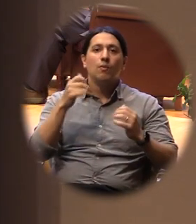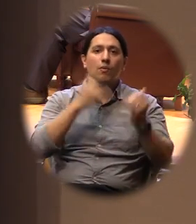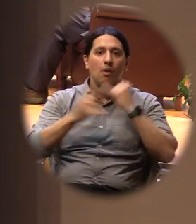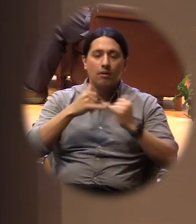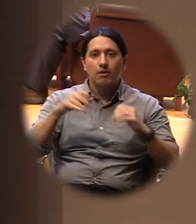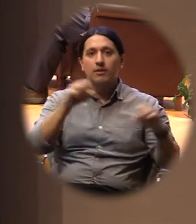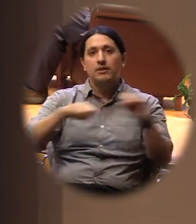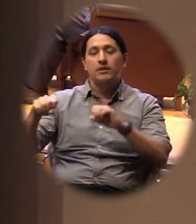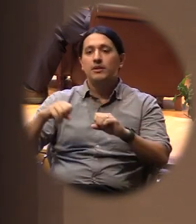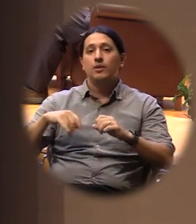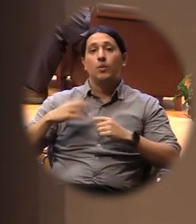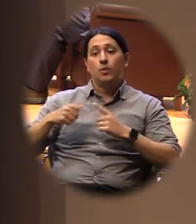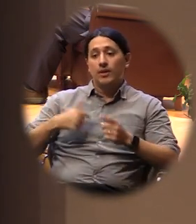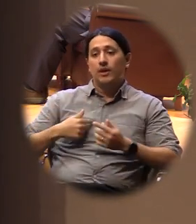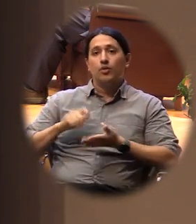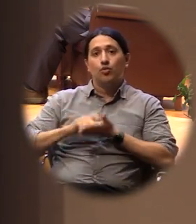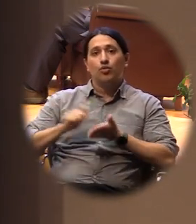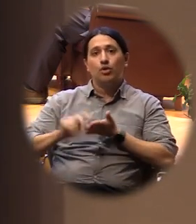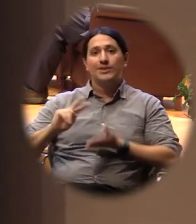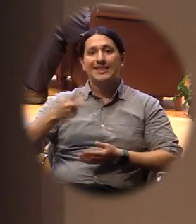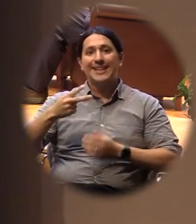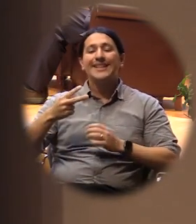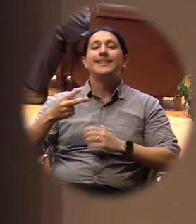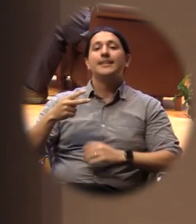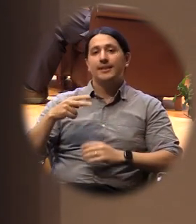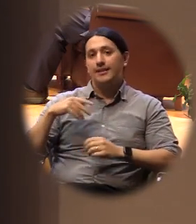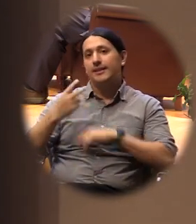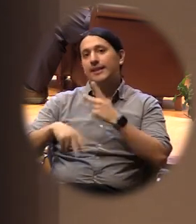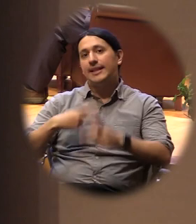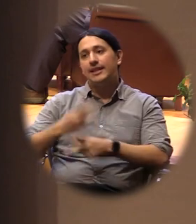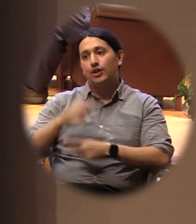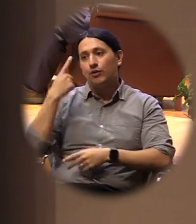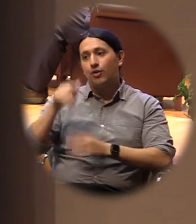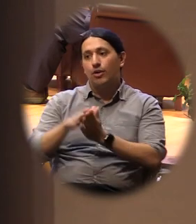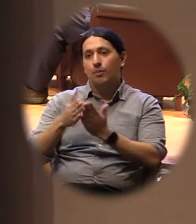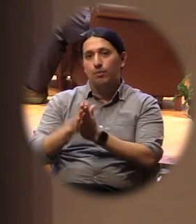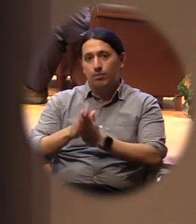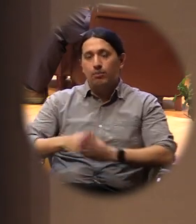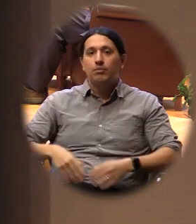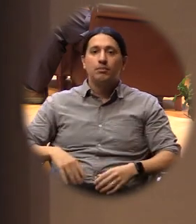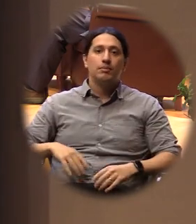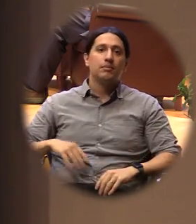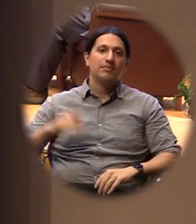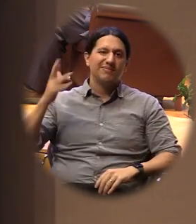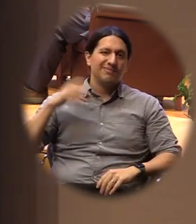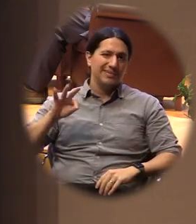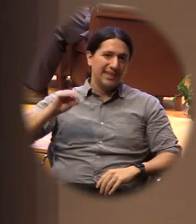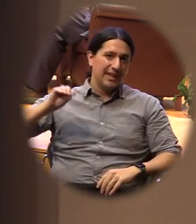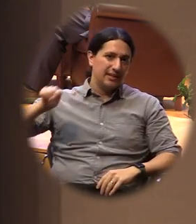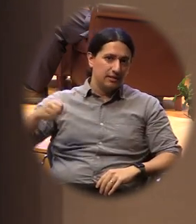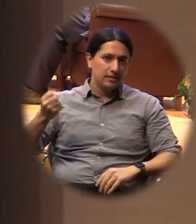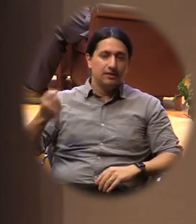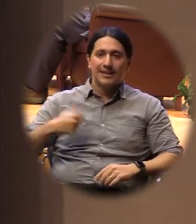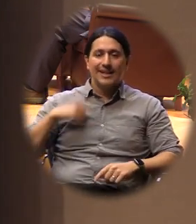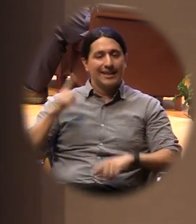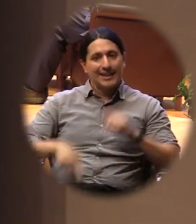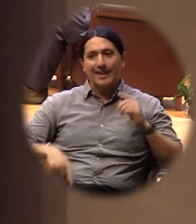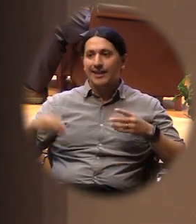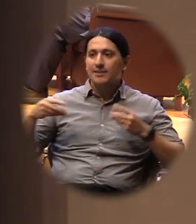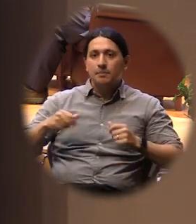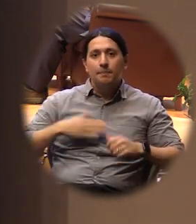second edition of Myths of Gender, which was in the 90s. I was just like, I can't spend my life doing